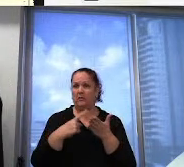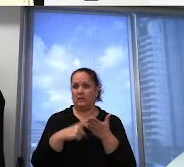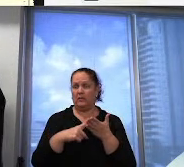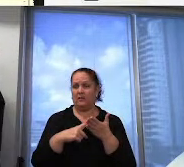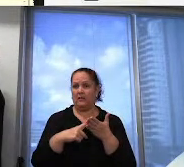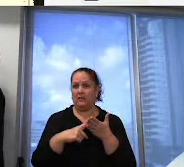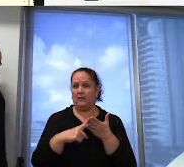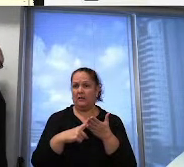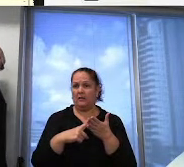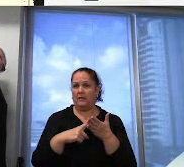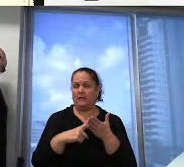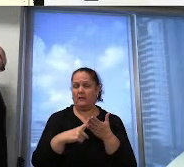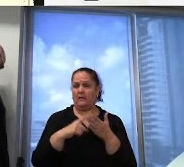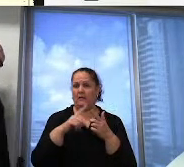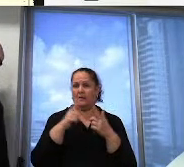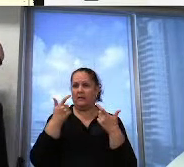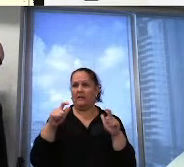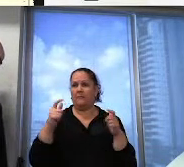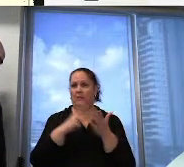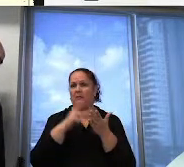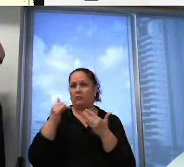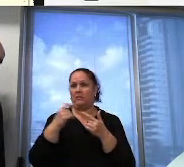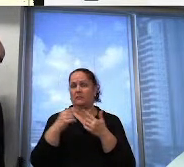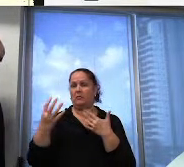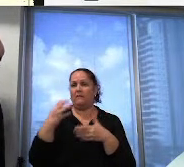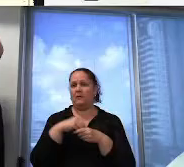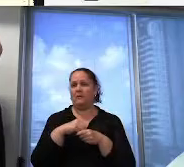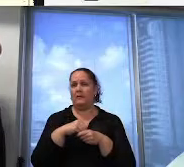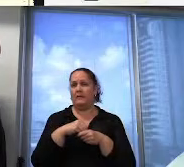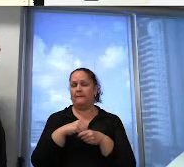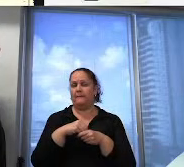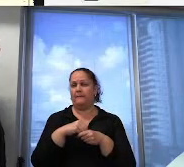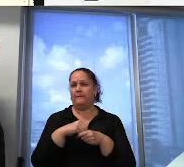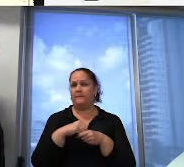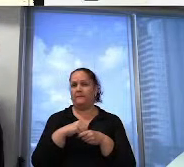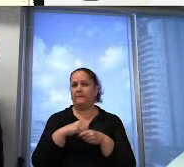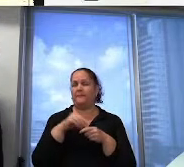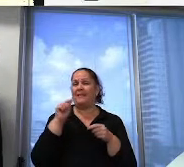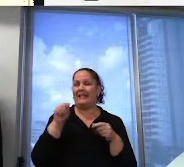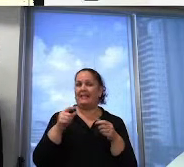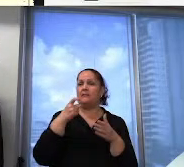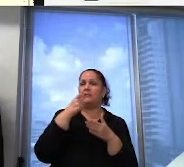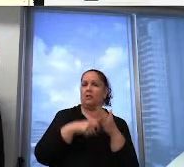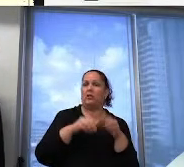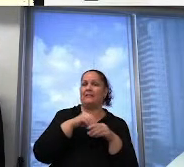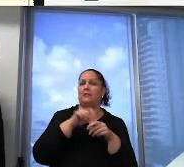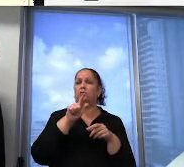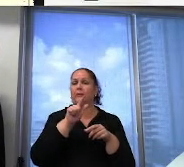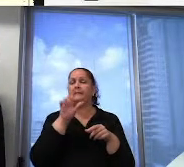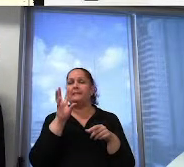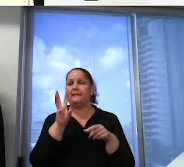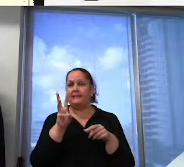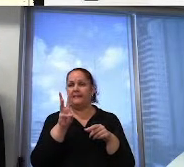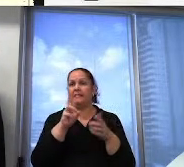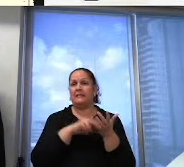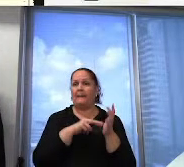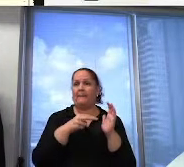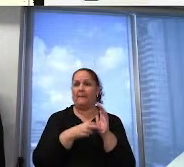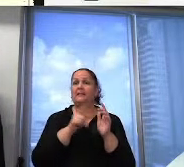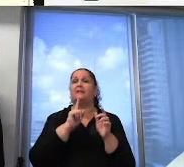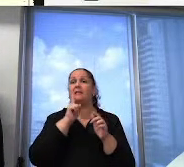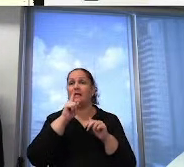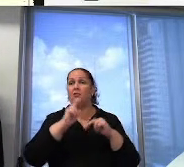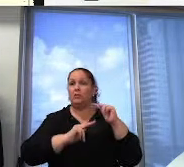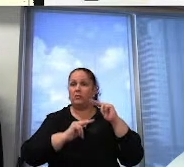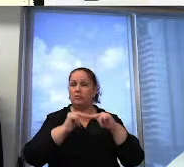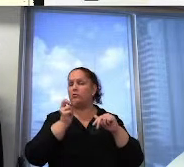you talked about, or, if we picked a bigger project that was more involved, these are the costs in 26. So that would be